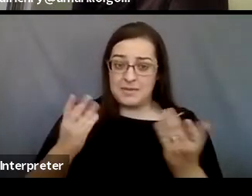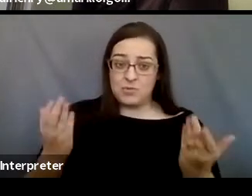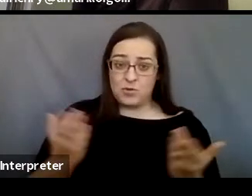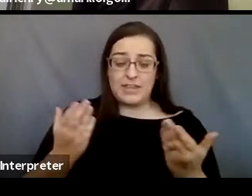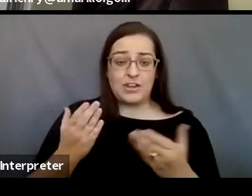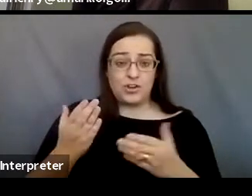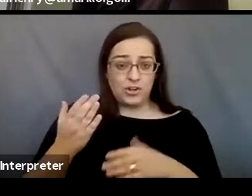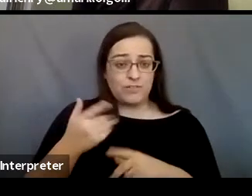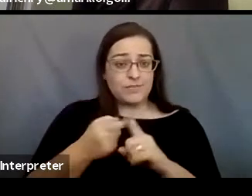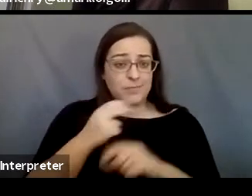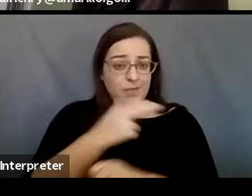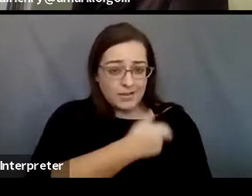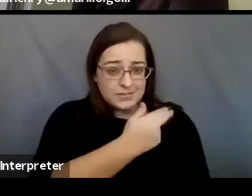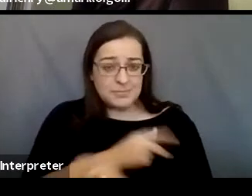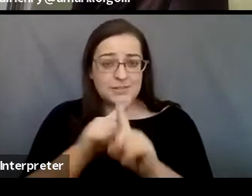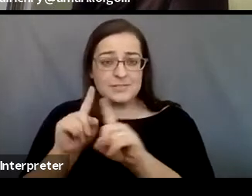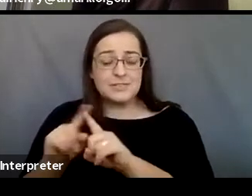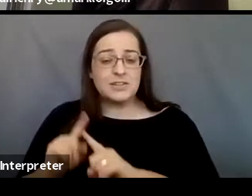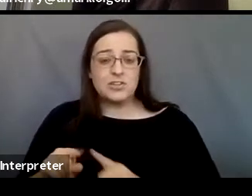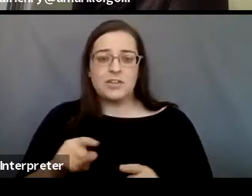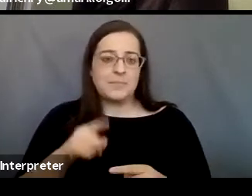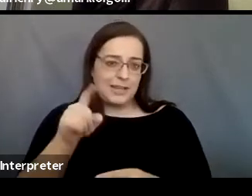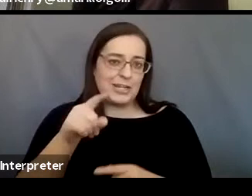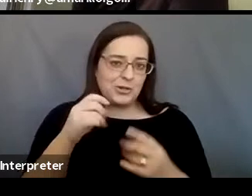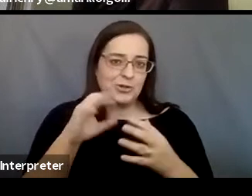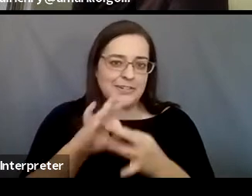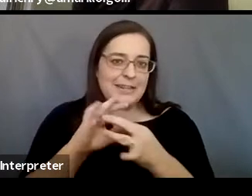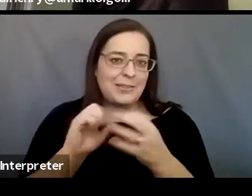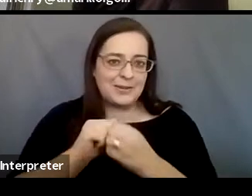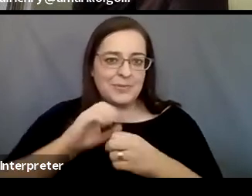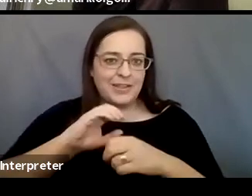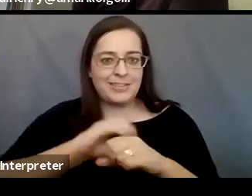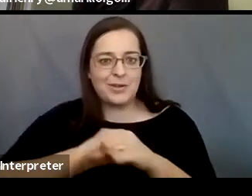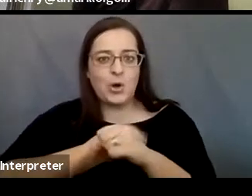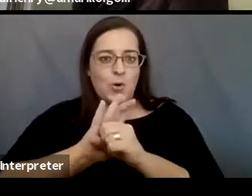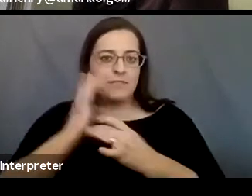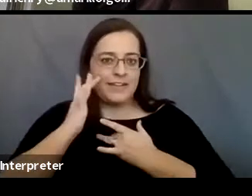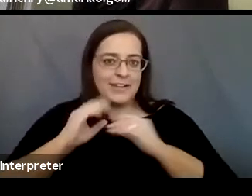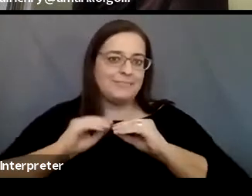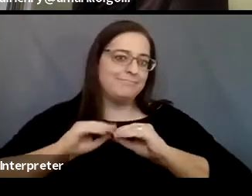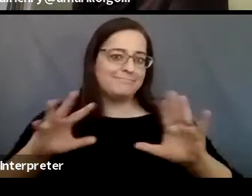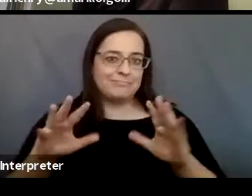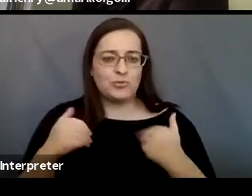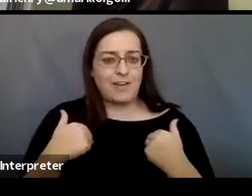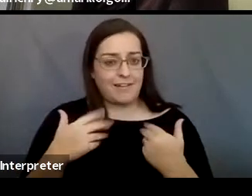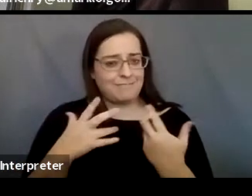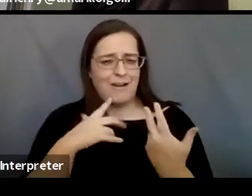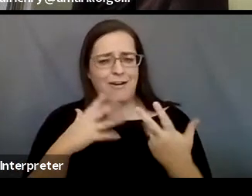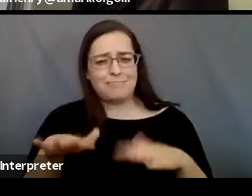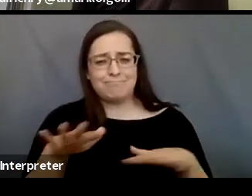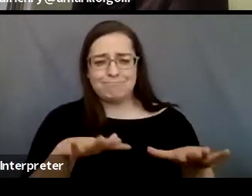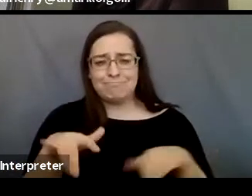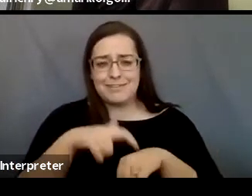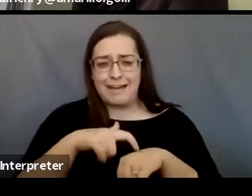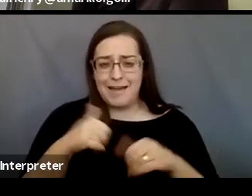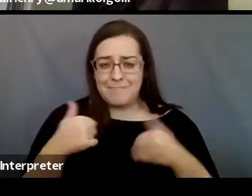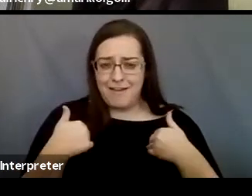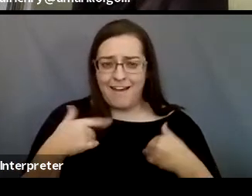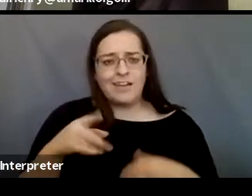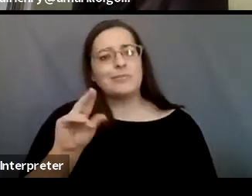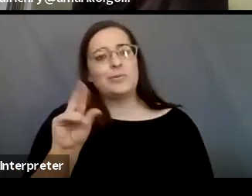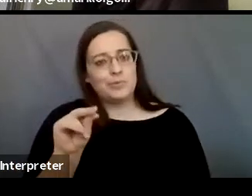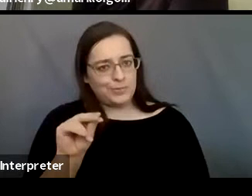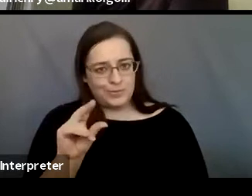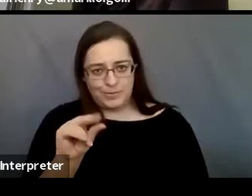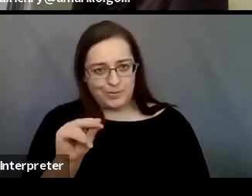busy schedules. It's not like you're fighting a pandemic right now and you've got a lot of spare time, but to be able to take this